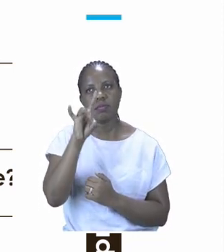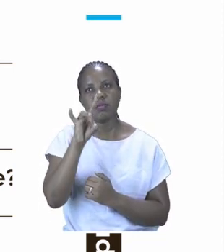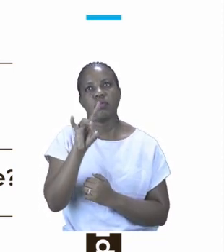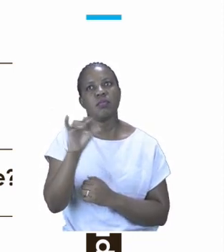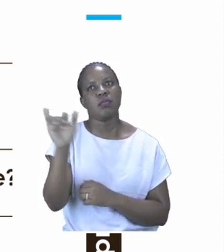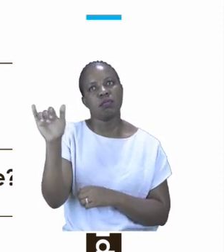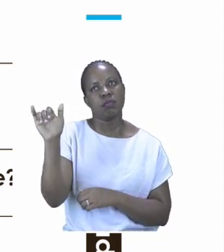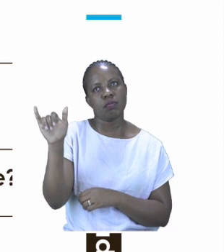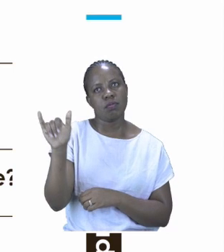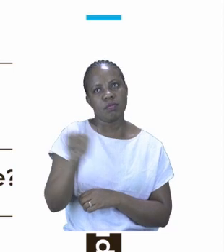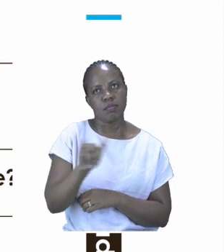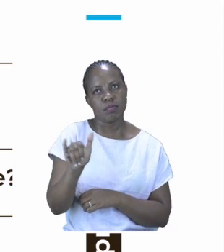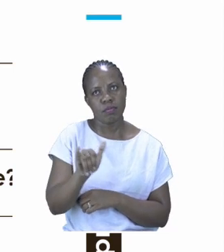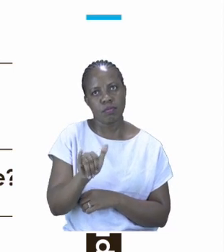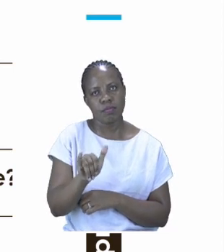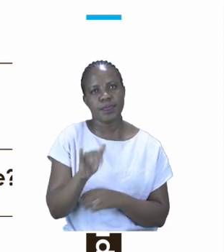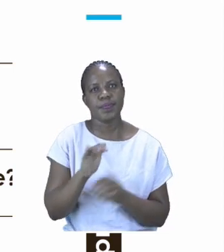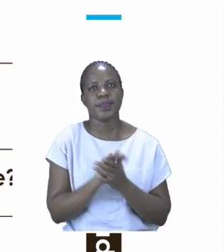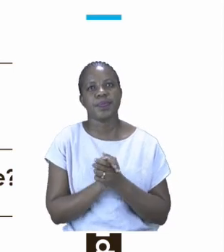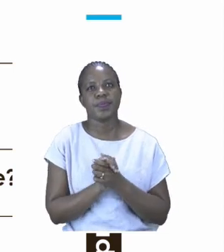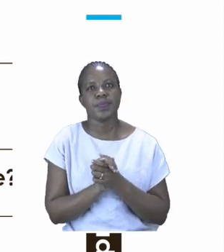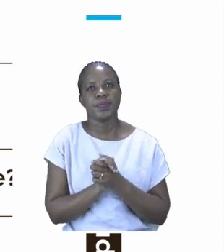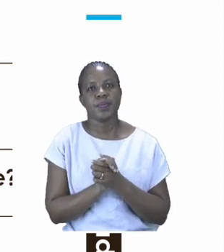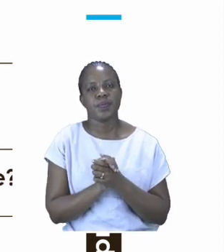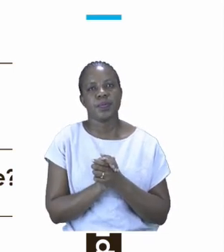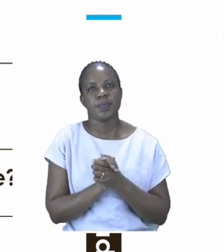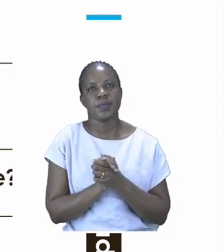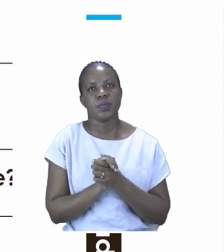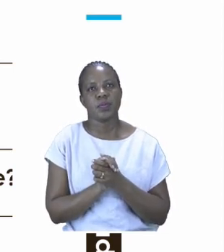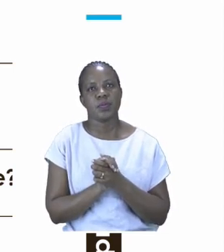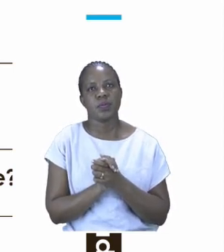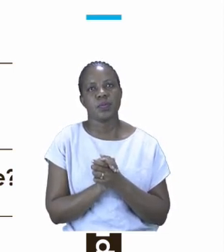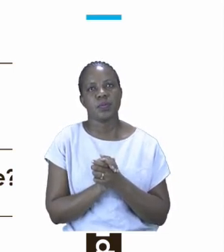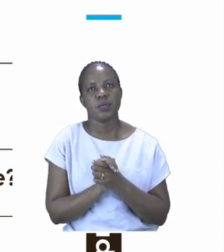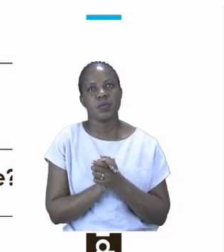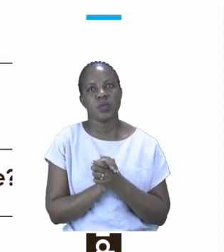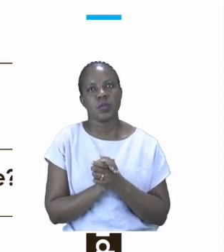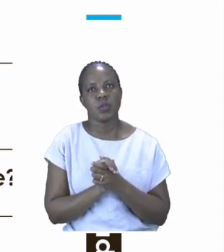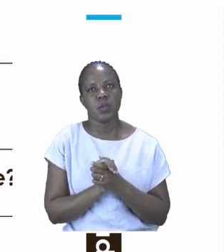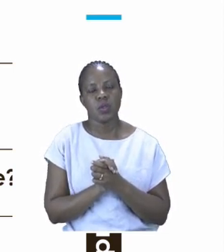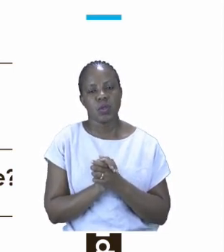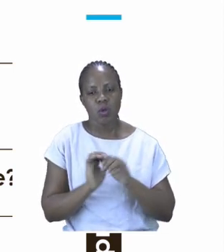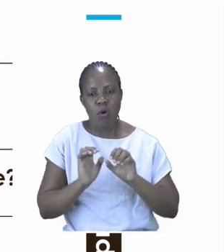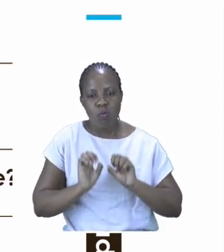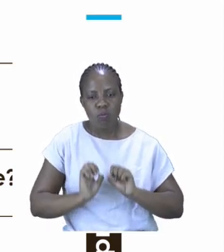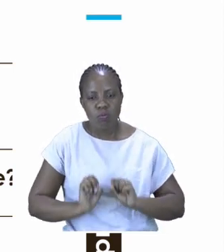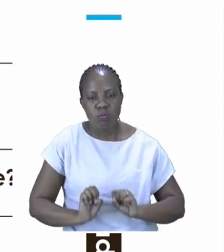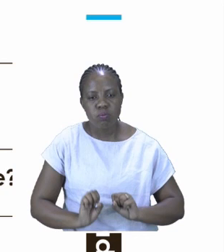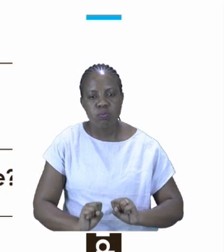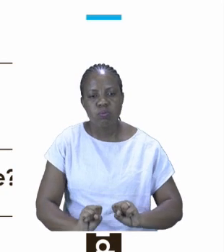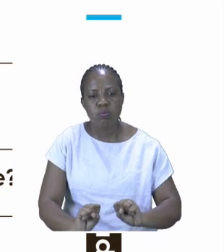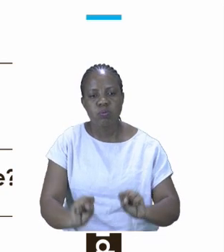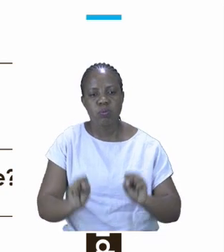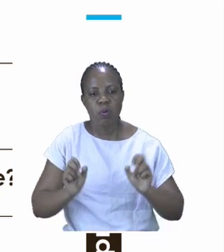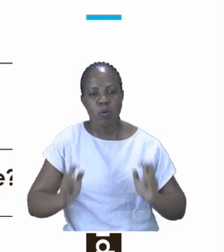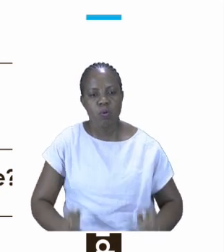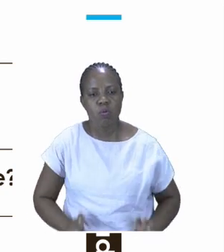The next one says, whose wheelchair did they